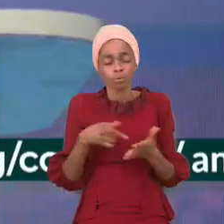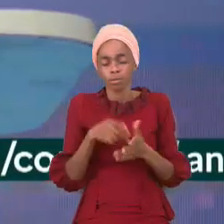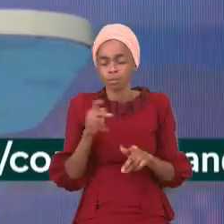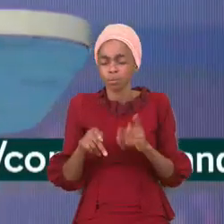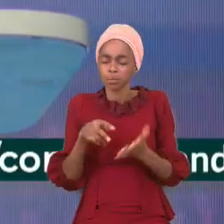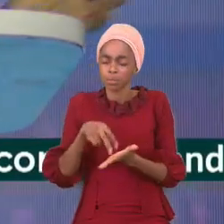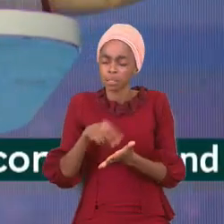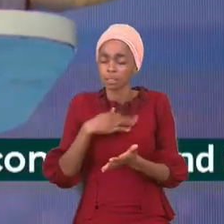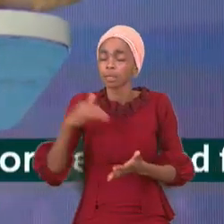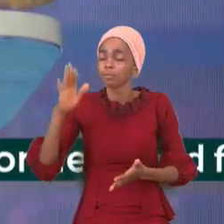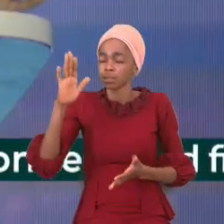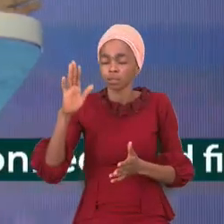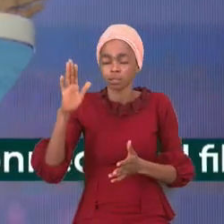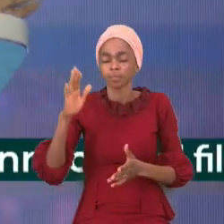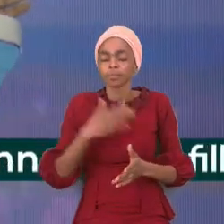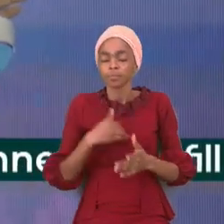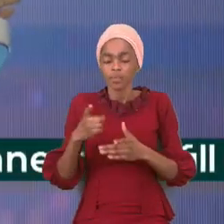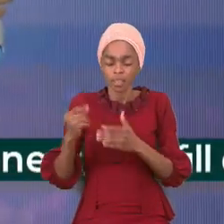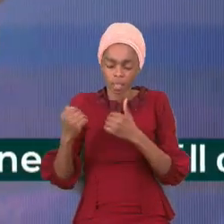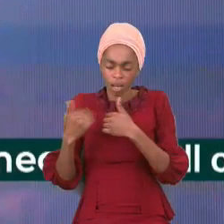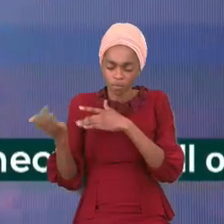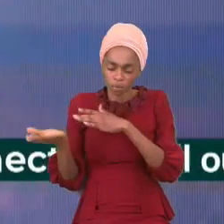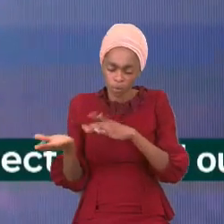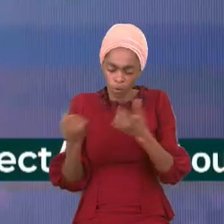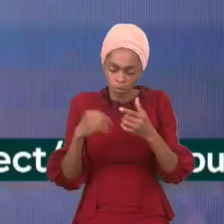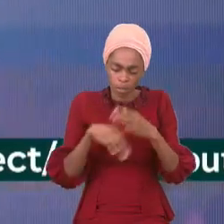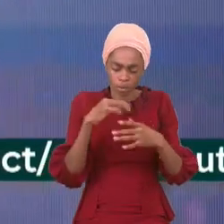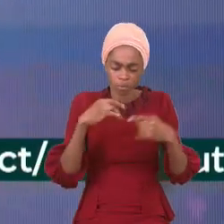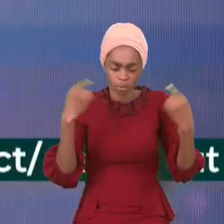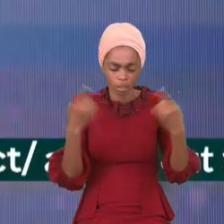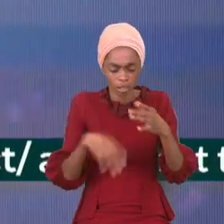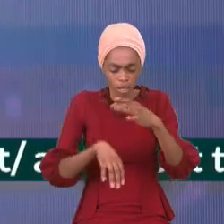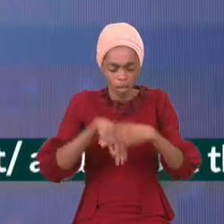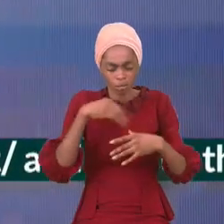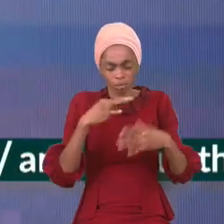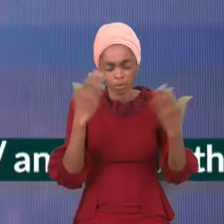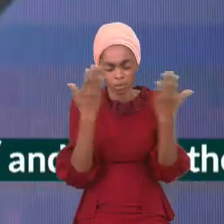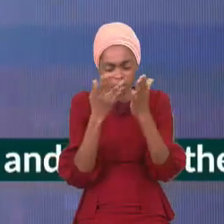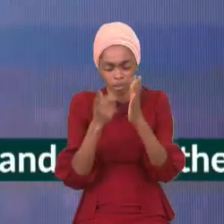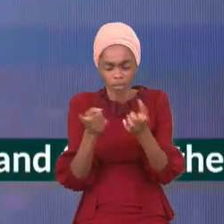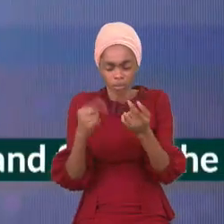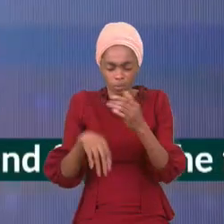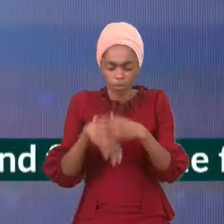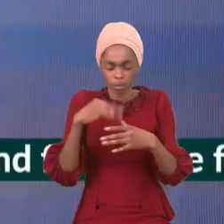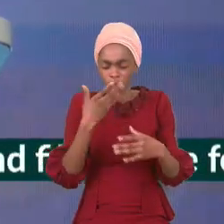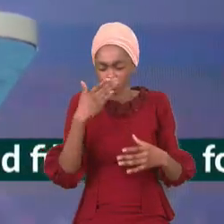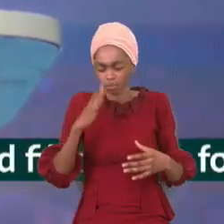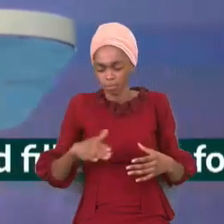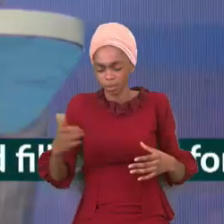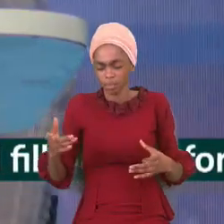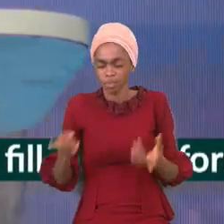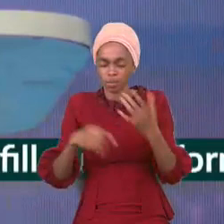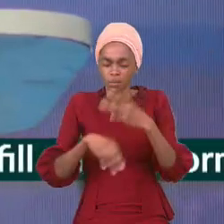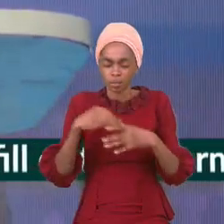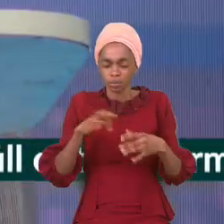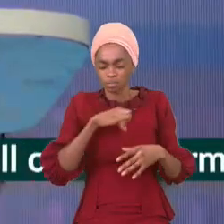their hands, they come out of their sins, out of their darkness, out of their evil, out of the